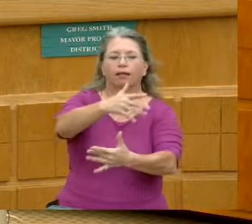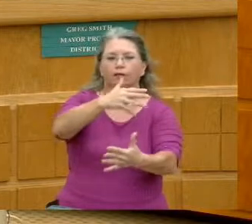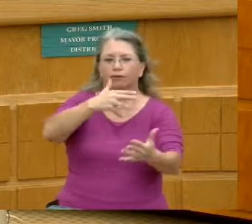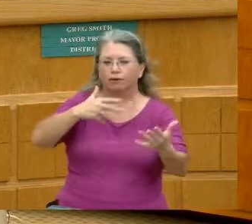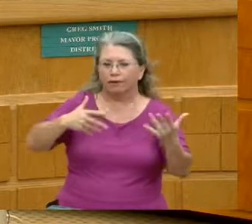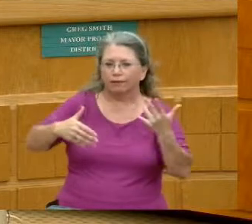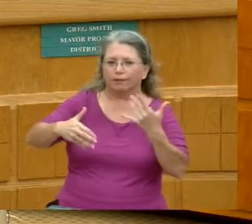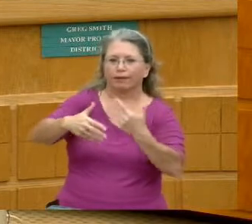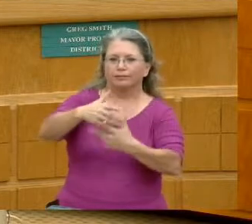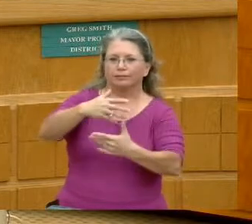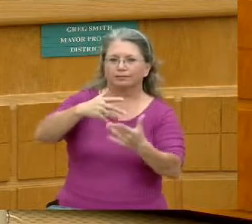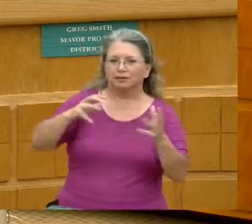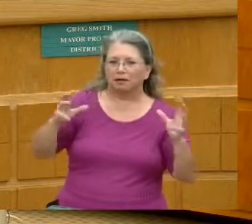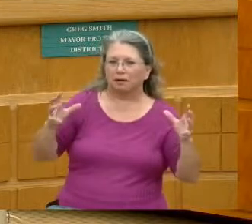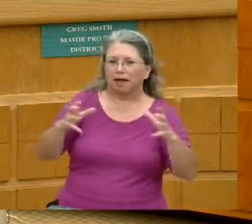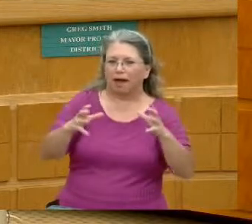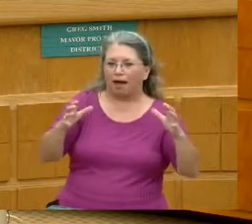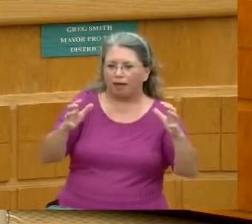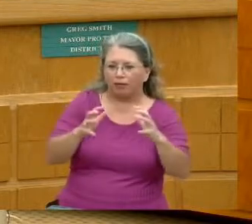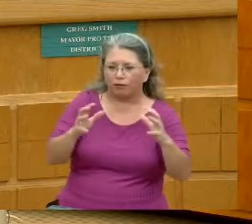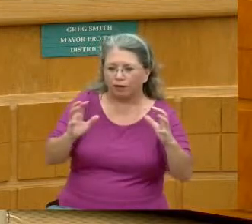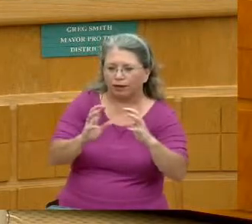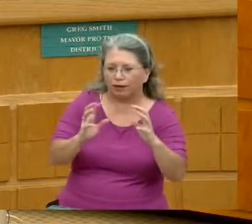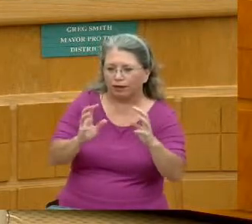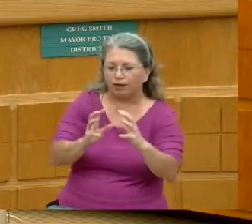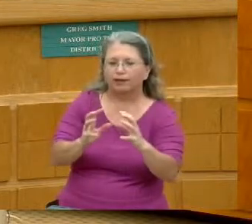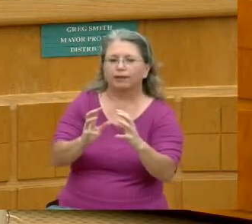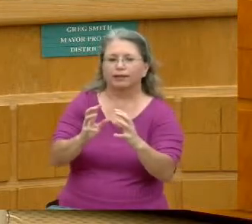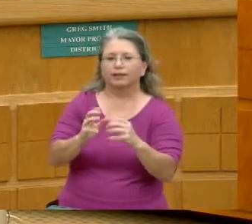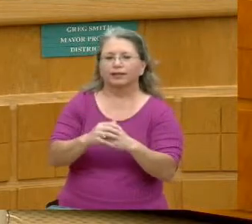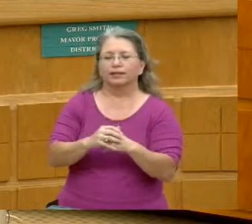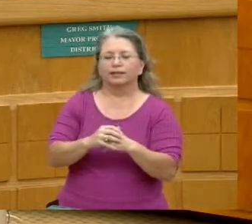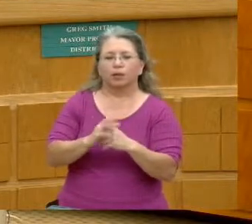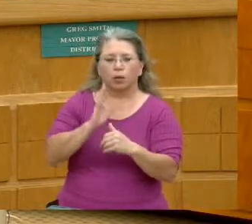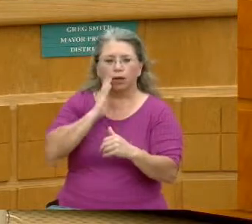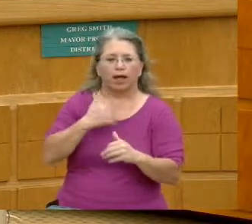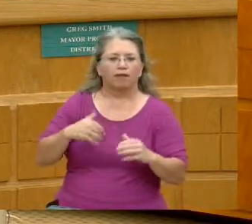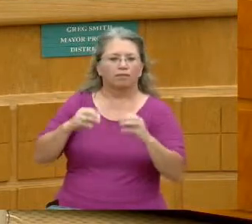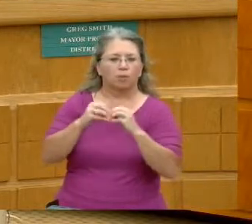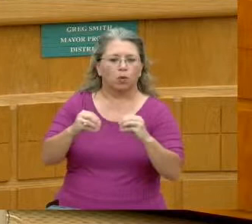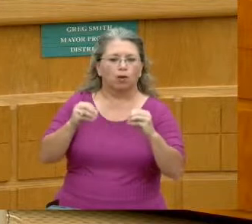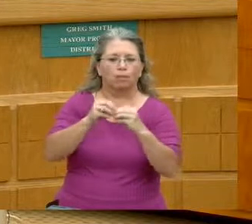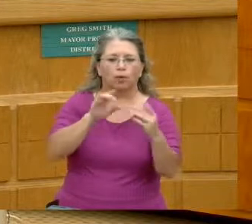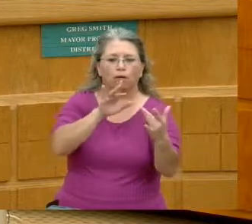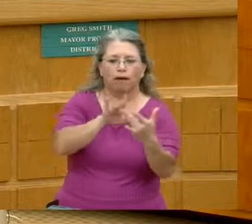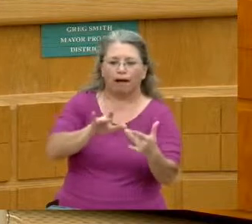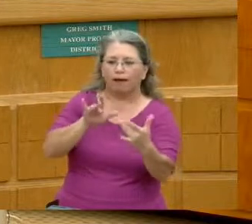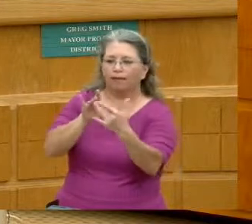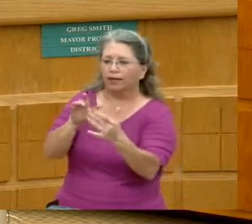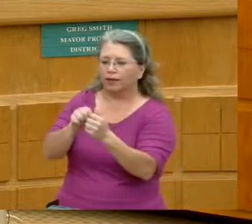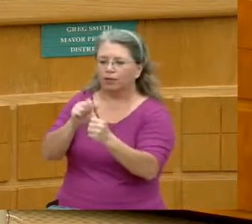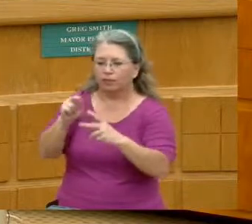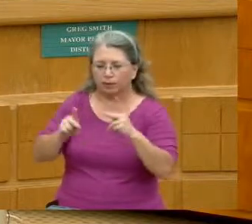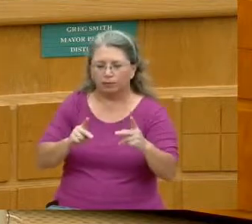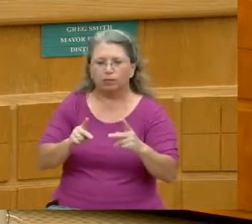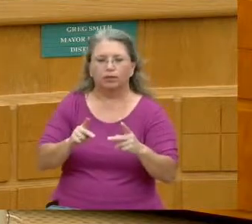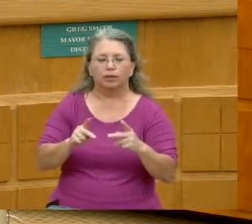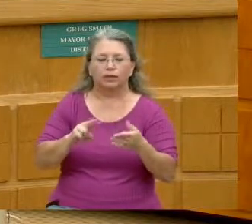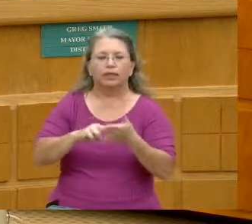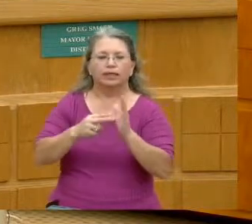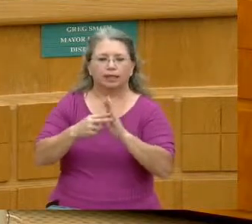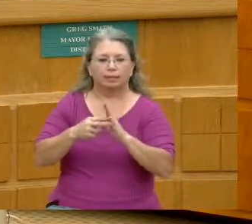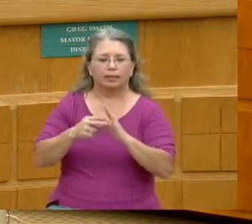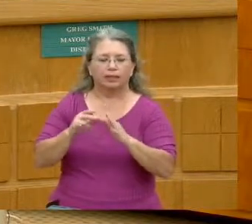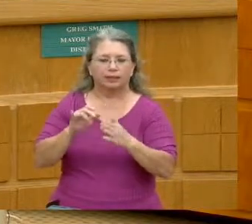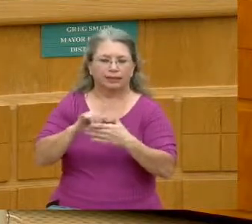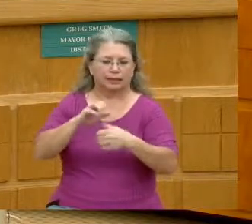back to normal, we're going to slowly have more and more contacts, and slowly the transmission rate of COVID-19 is going to increase if